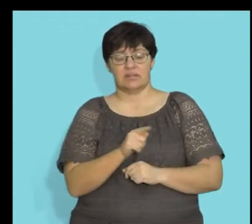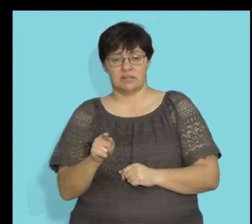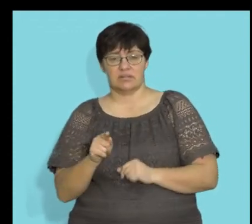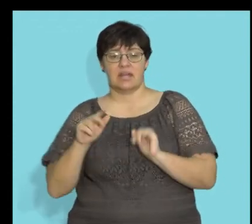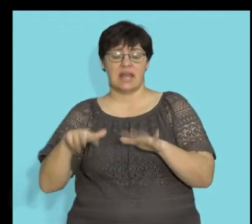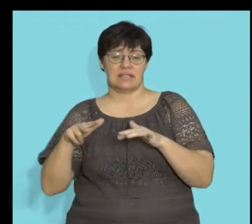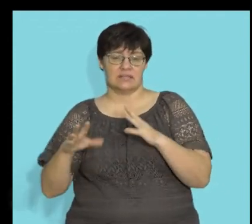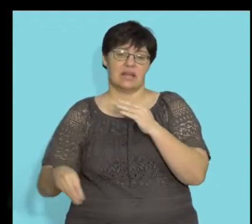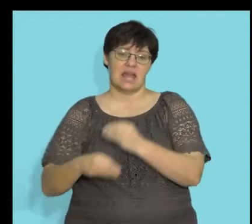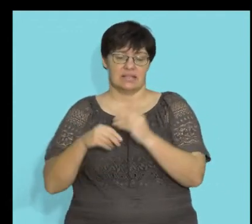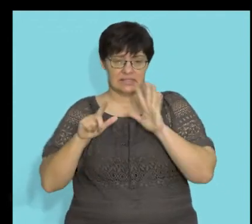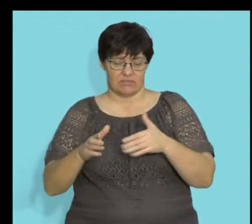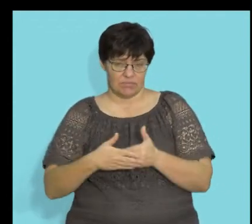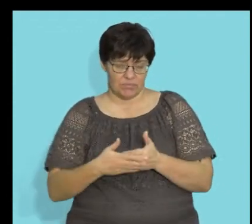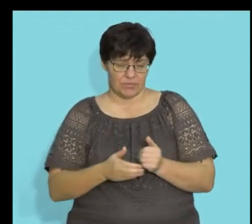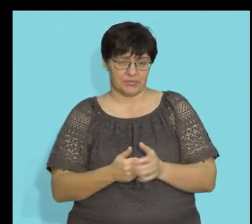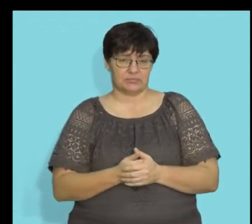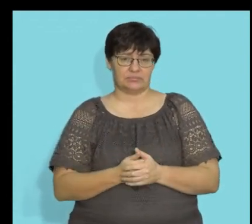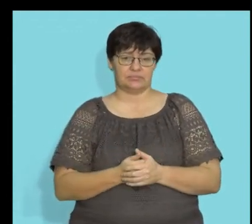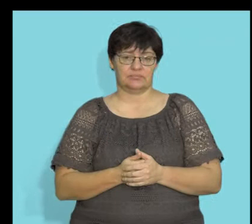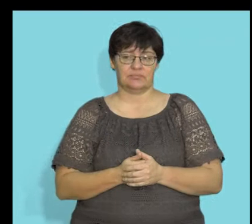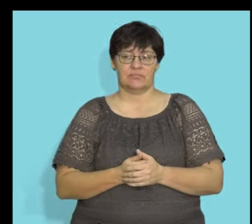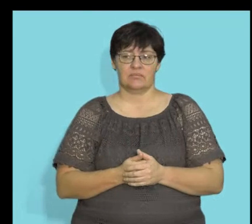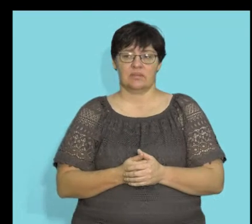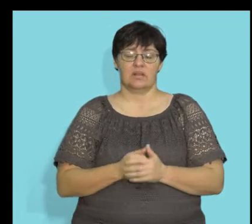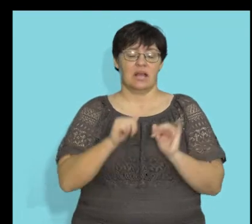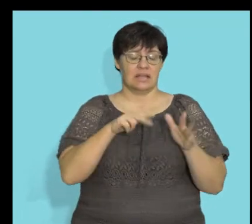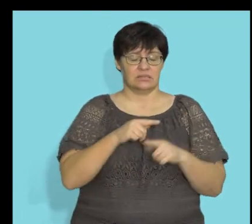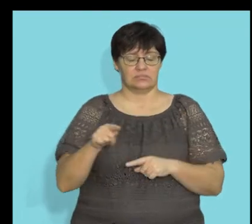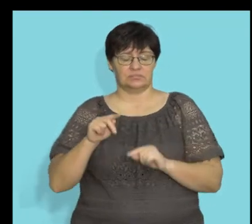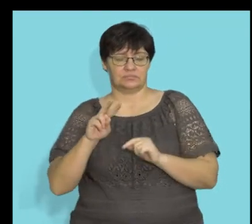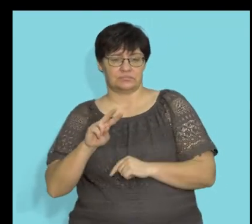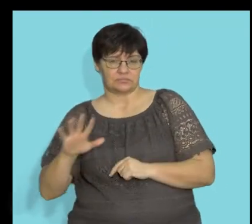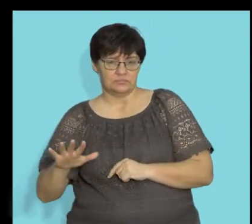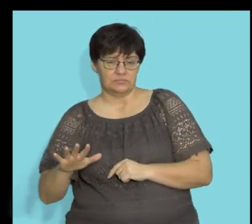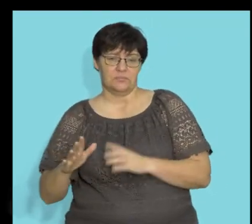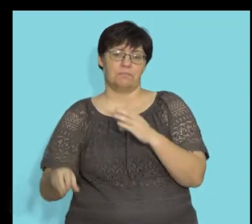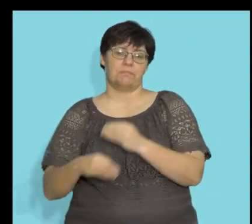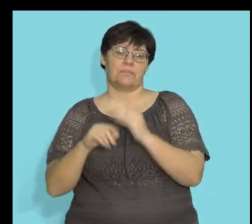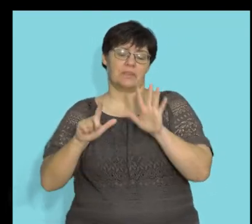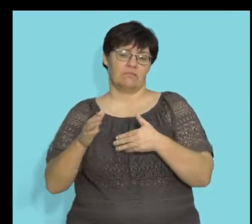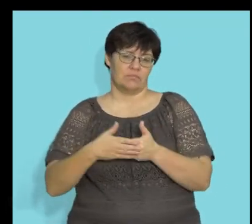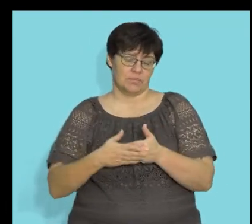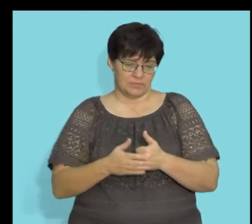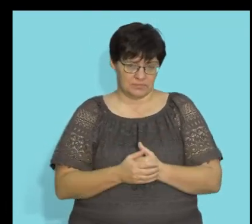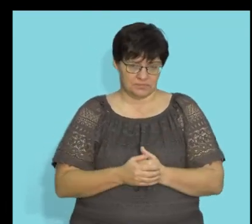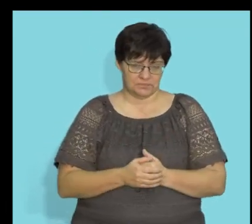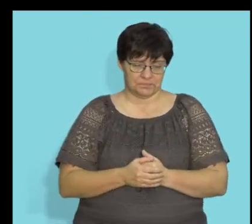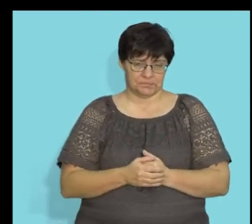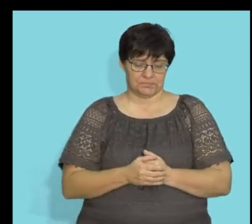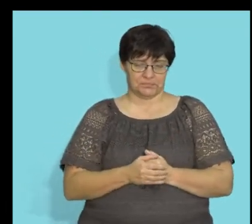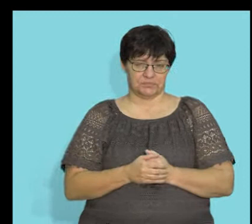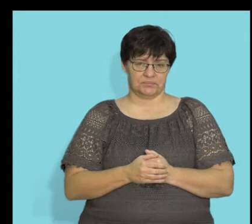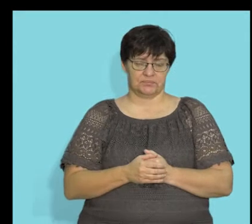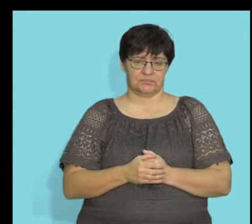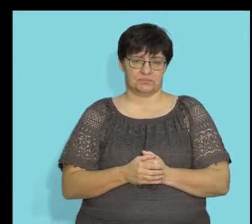to 18, I have to add 7 again. And in order to get from 18 to 25, I'm going to add a value